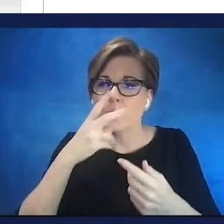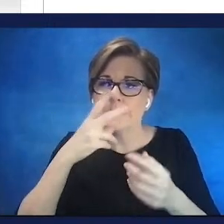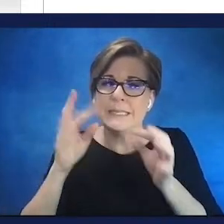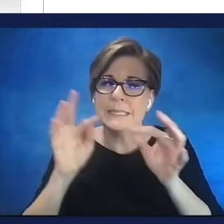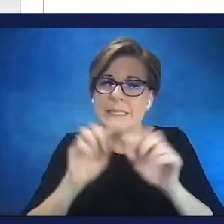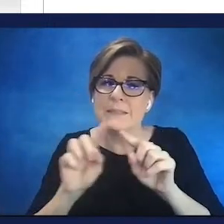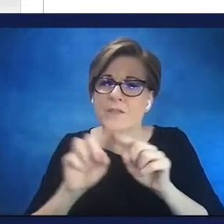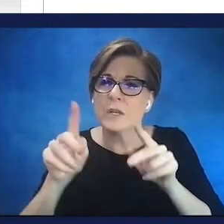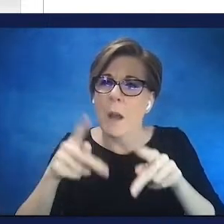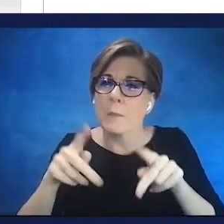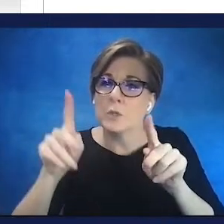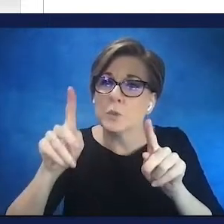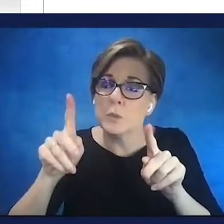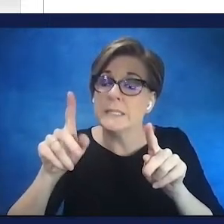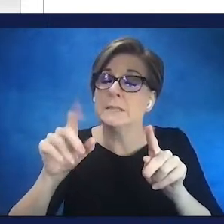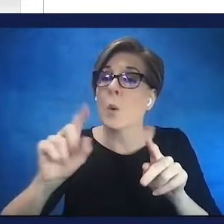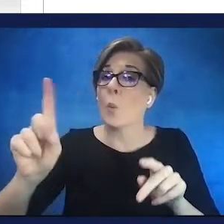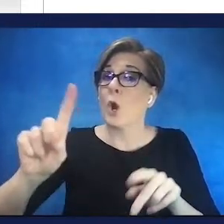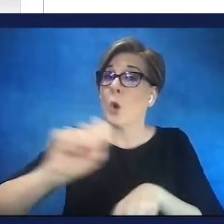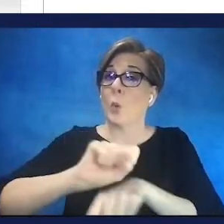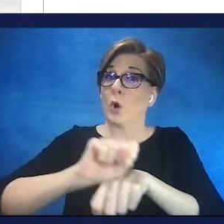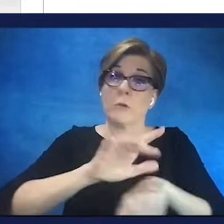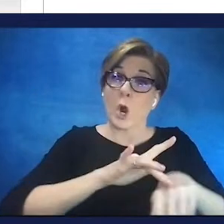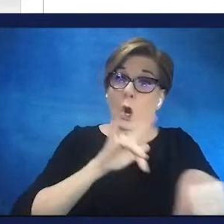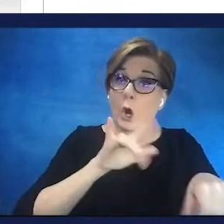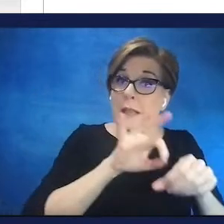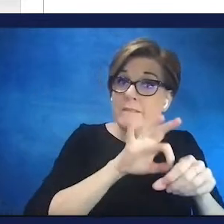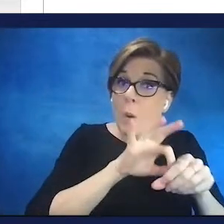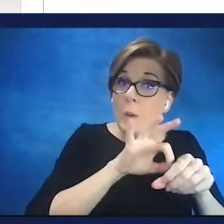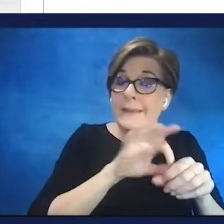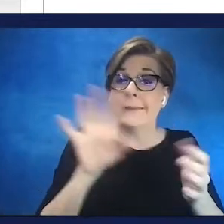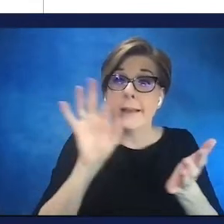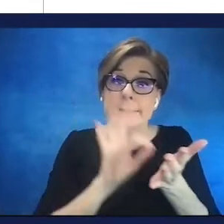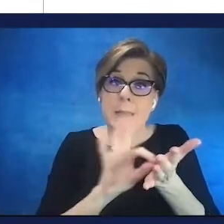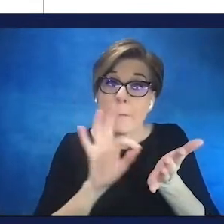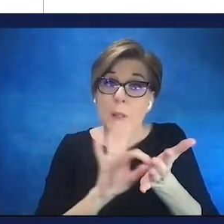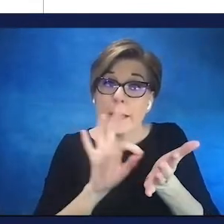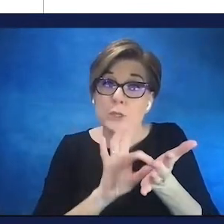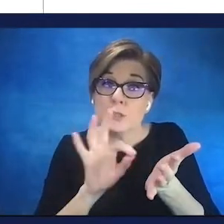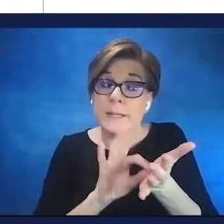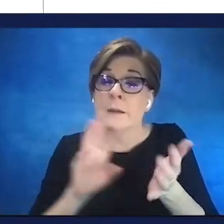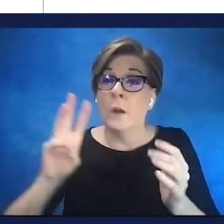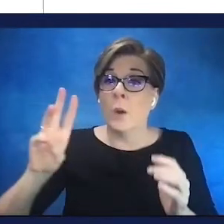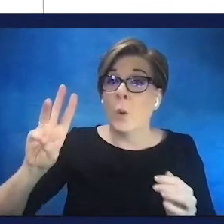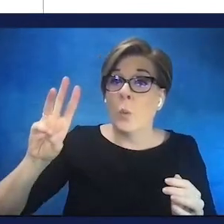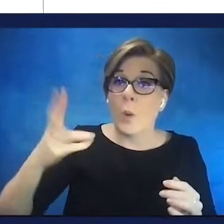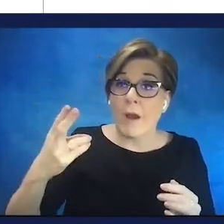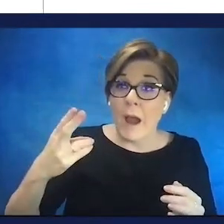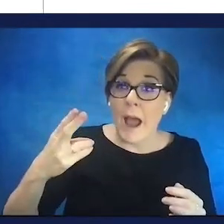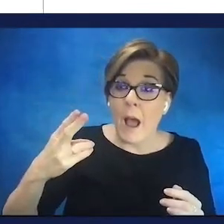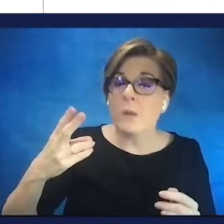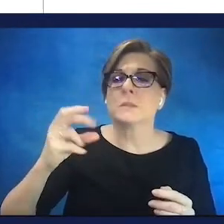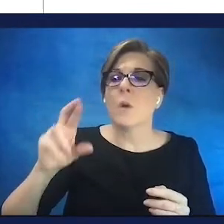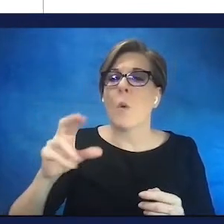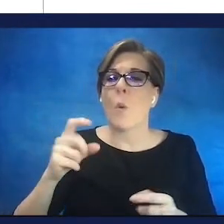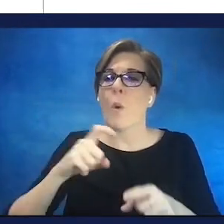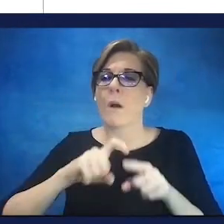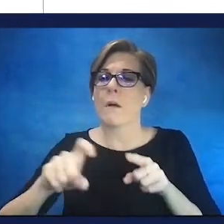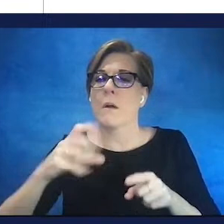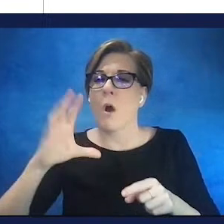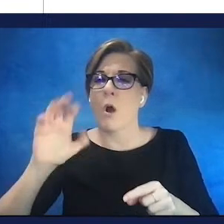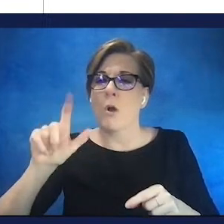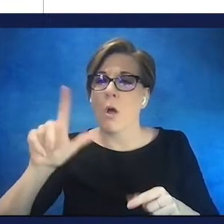include opportunities working in early voting and tabulation, the warehouse, or the call